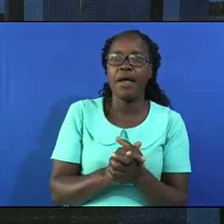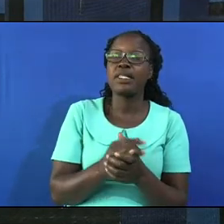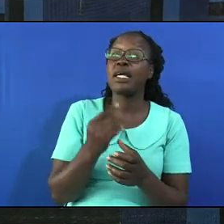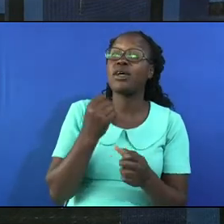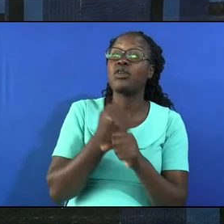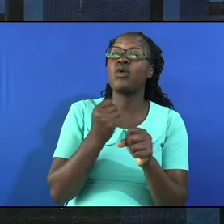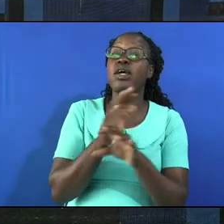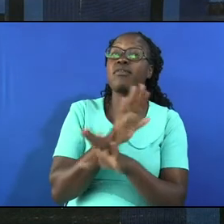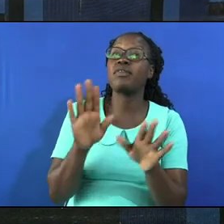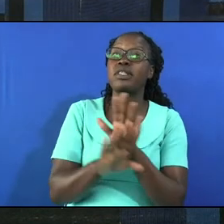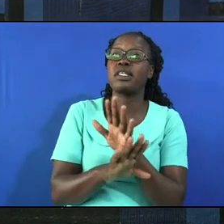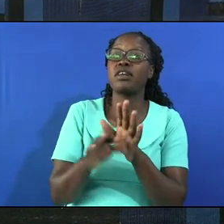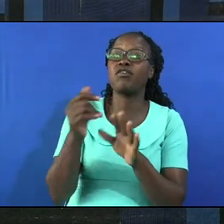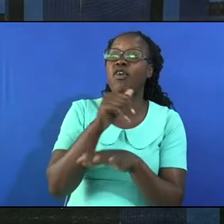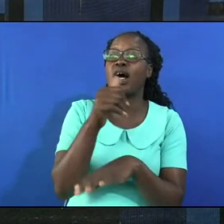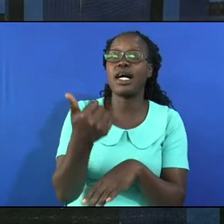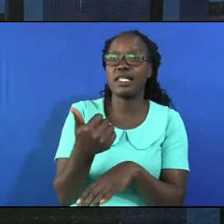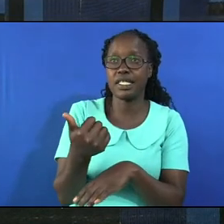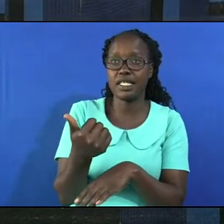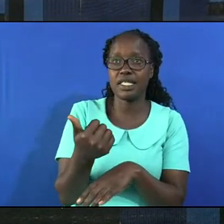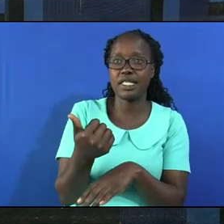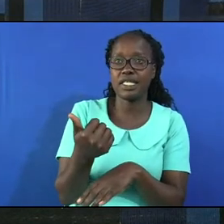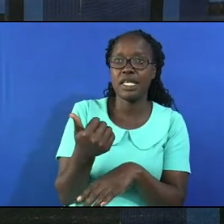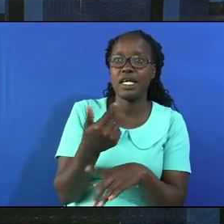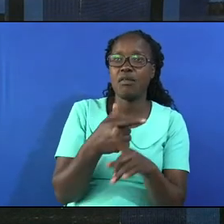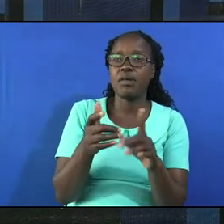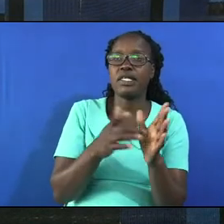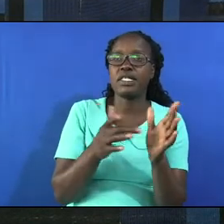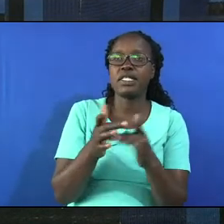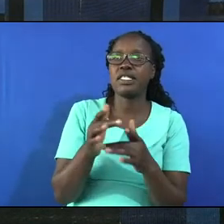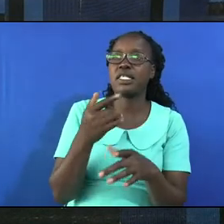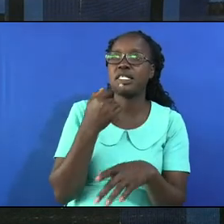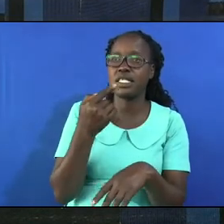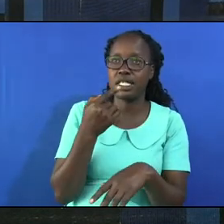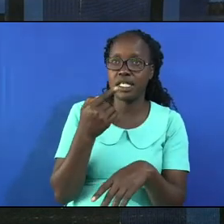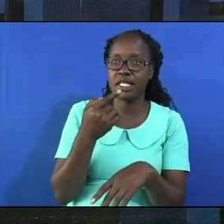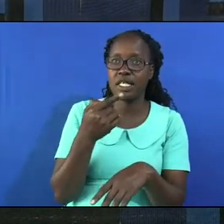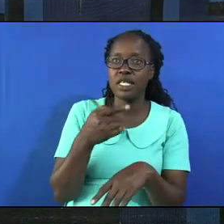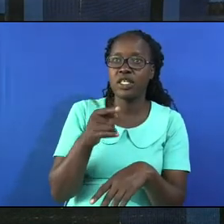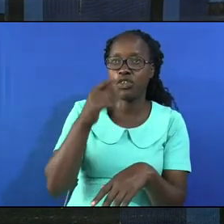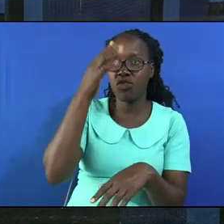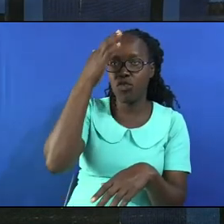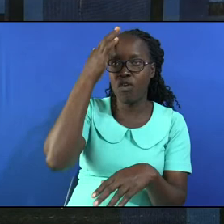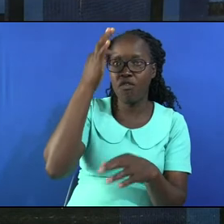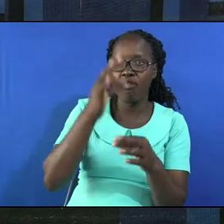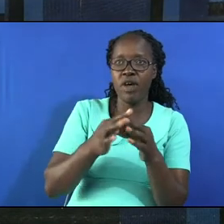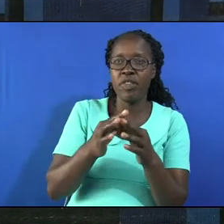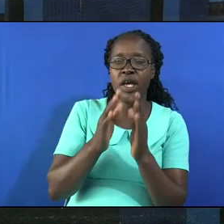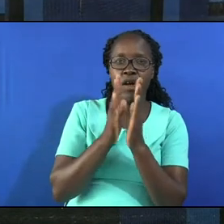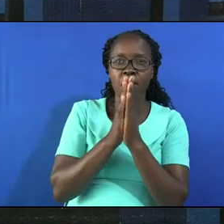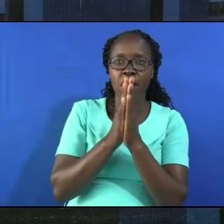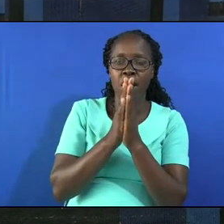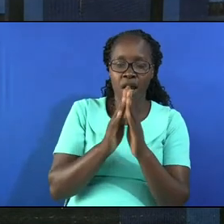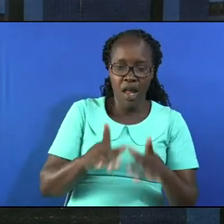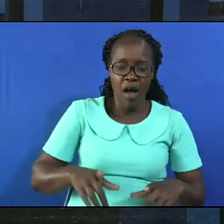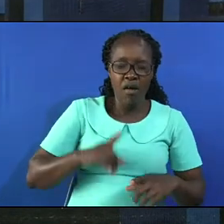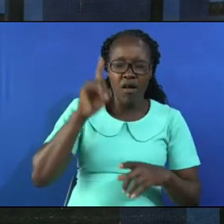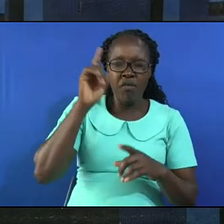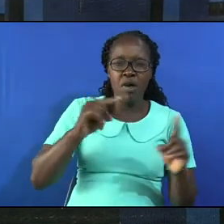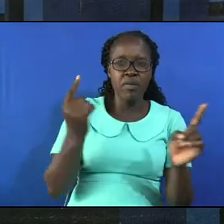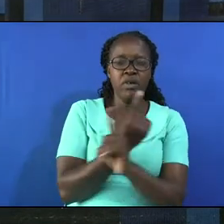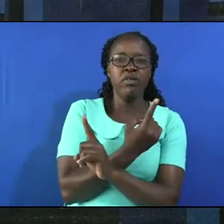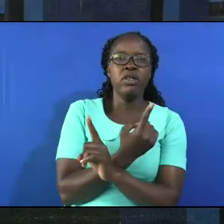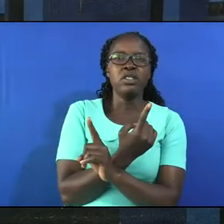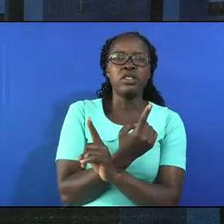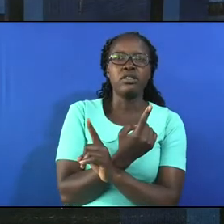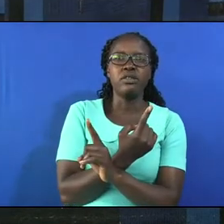do everything for others. But Jesus said, your faith and your prayer life must be